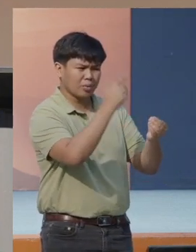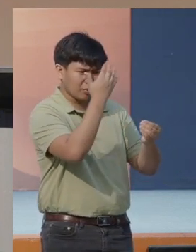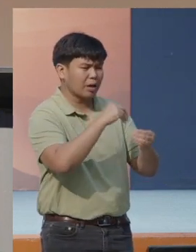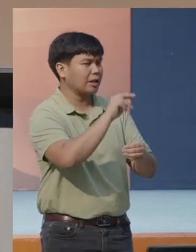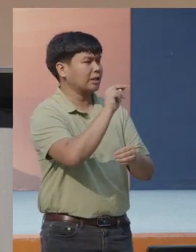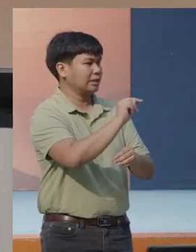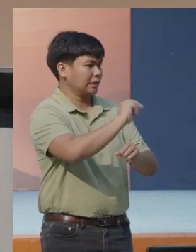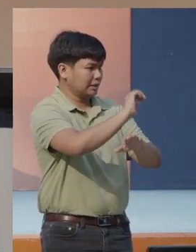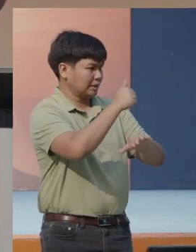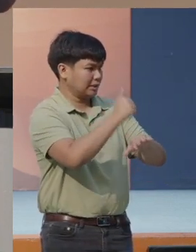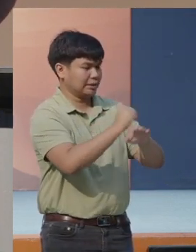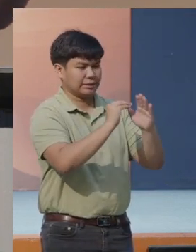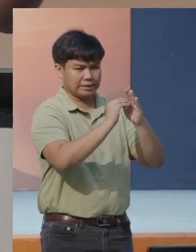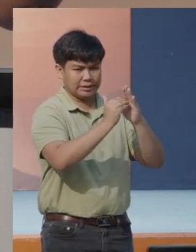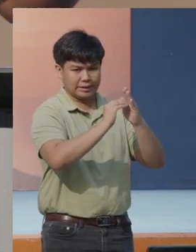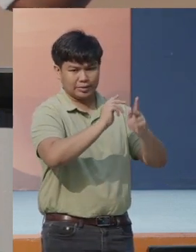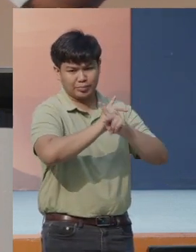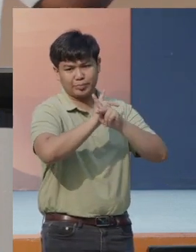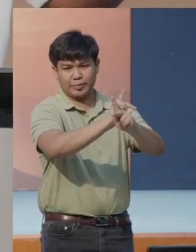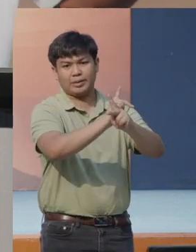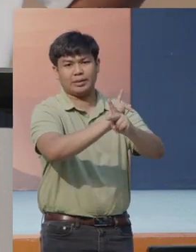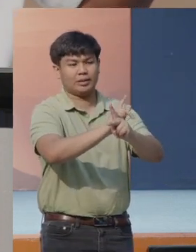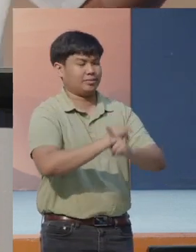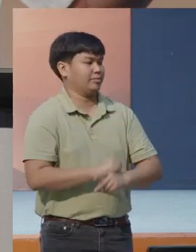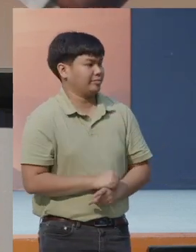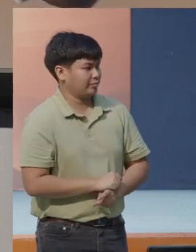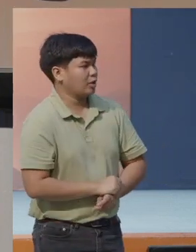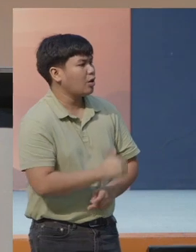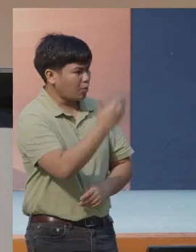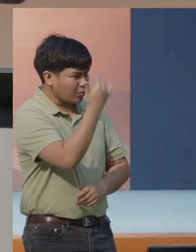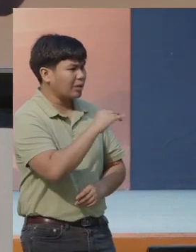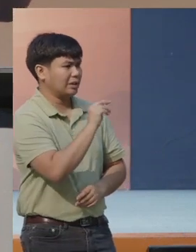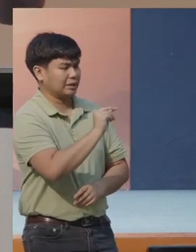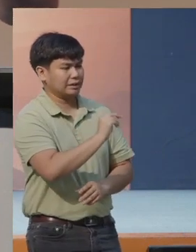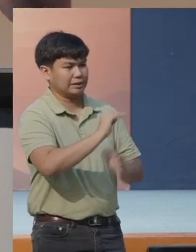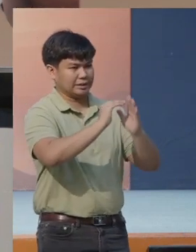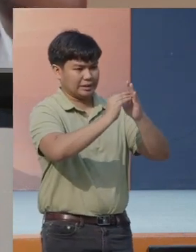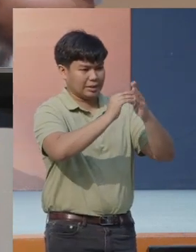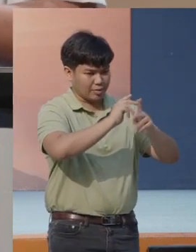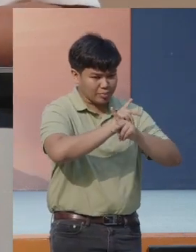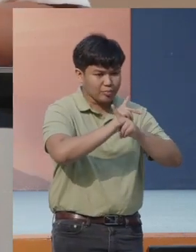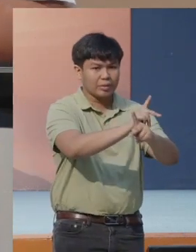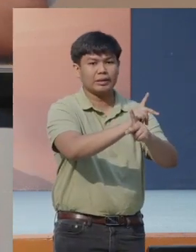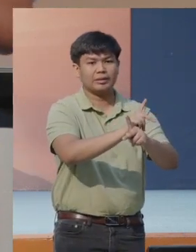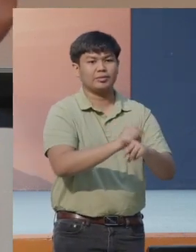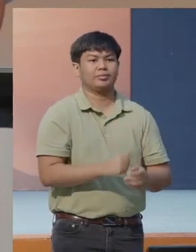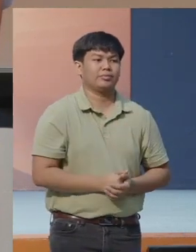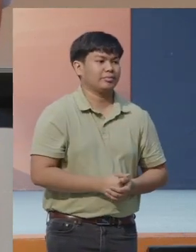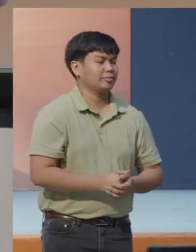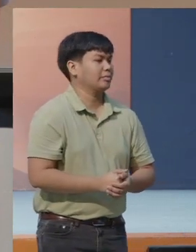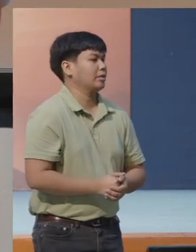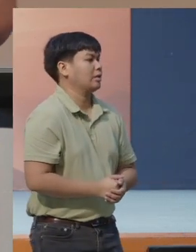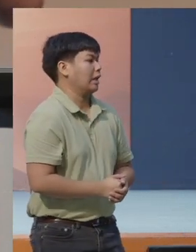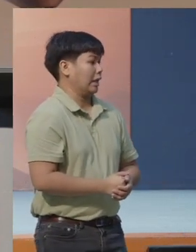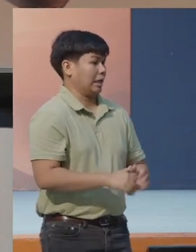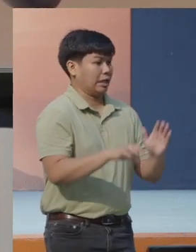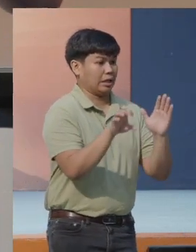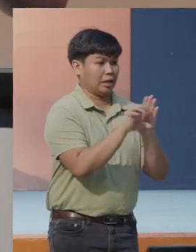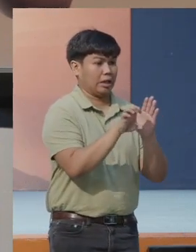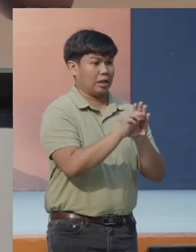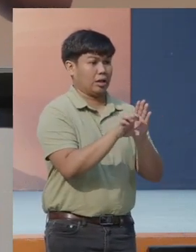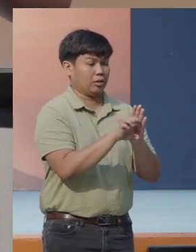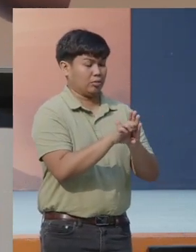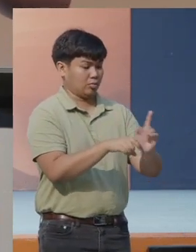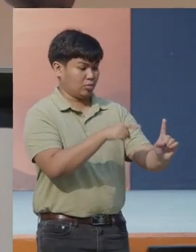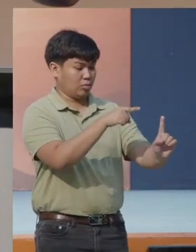yung pangangailangan ng mga tao noon, kung bakit merong city of refuge, no. Sabi dito, whoever takes a